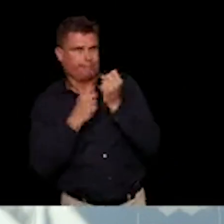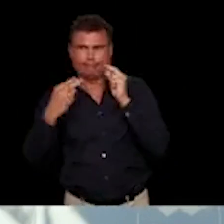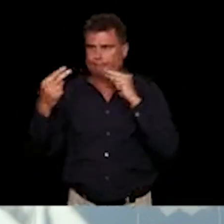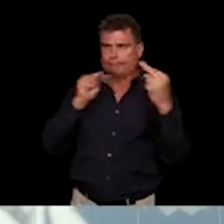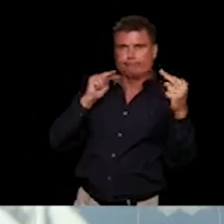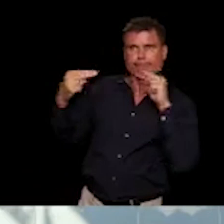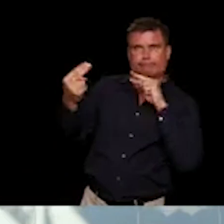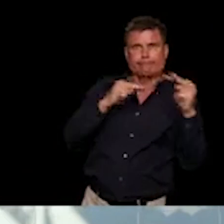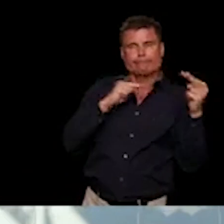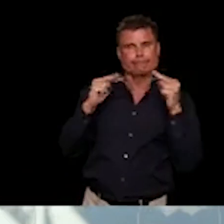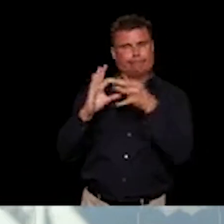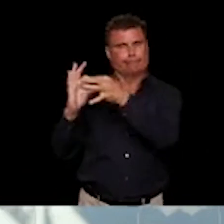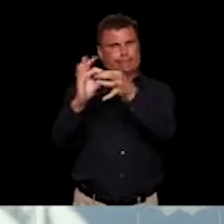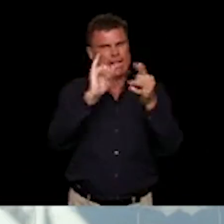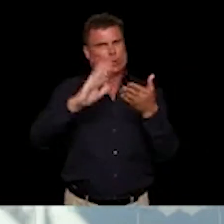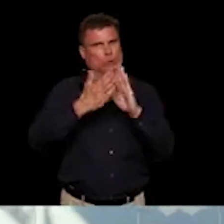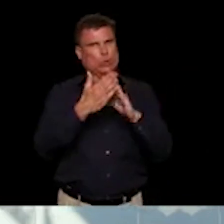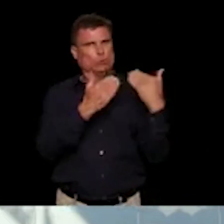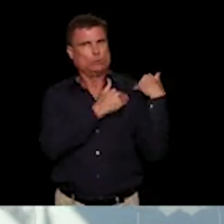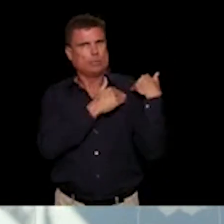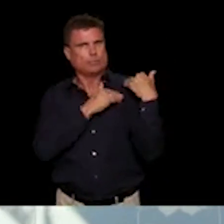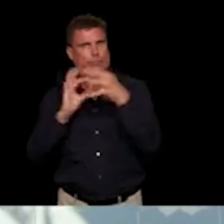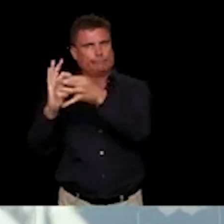that circumstances where people have